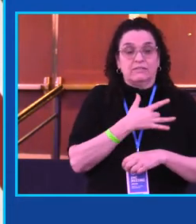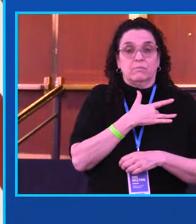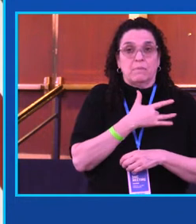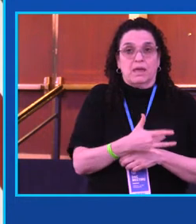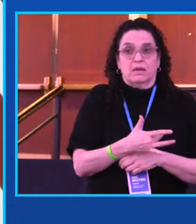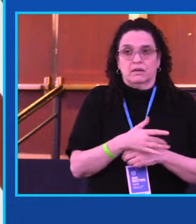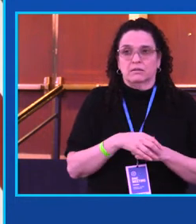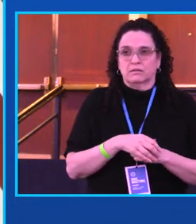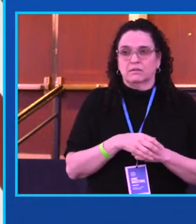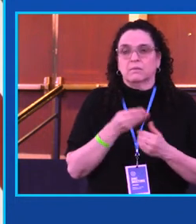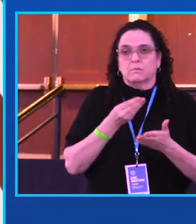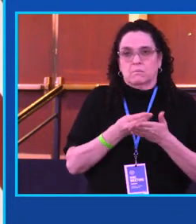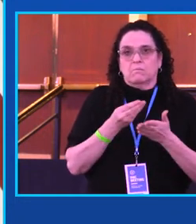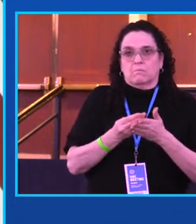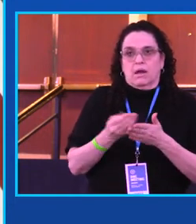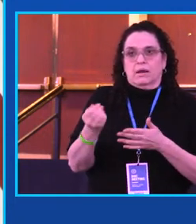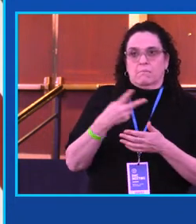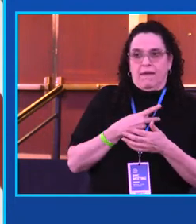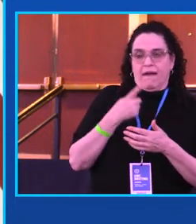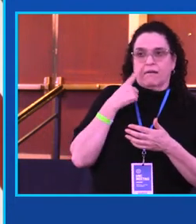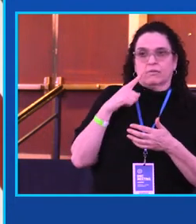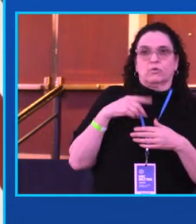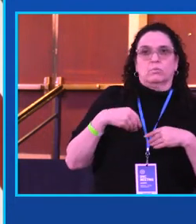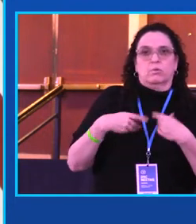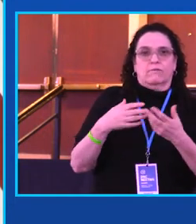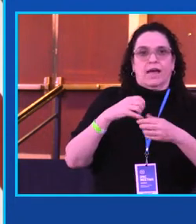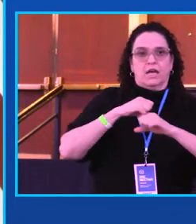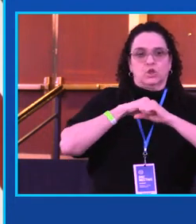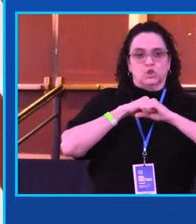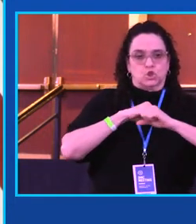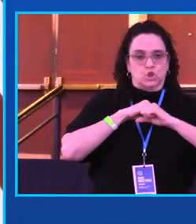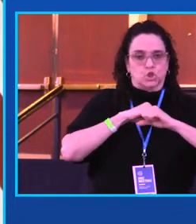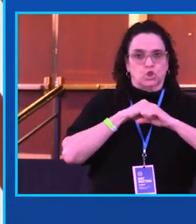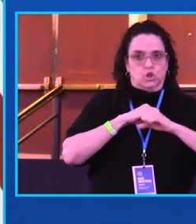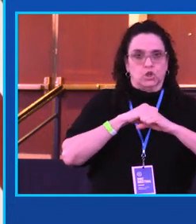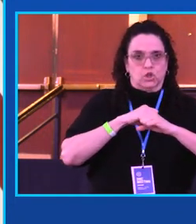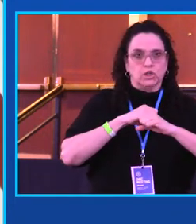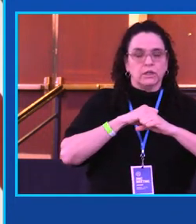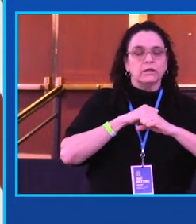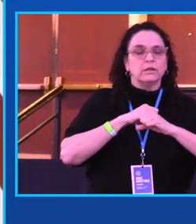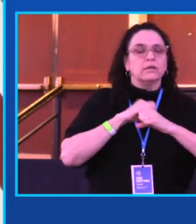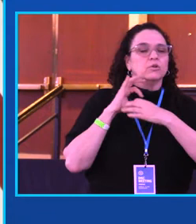a reimbursement for security related to protests.